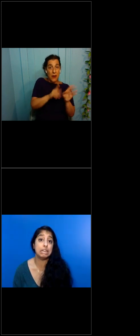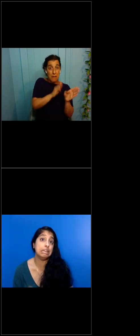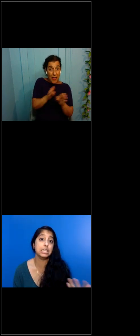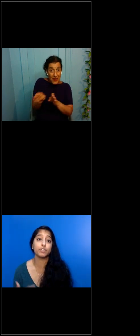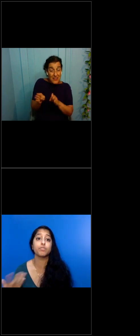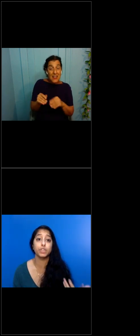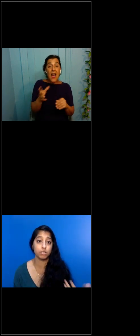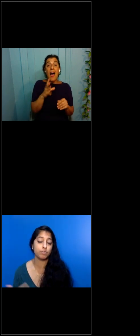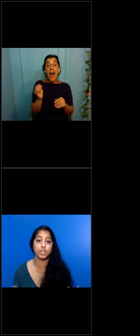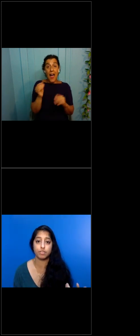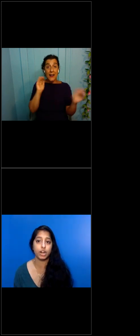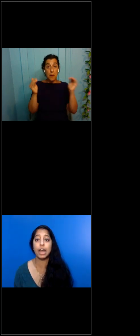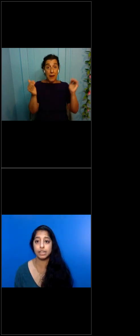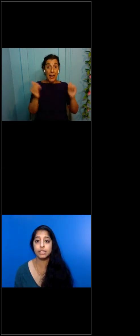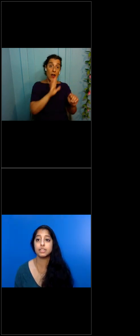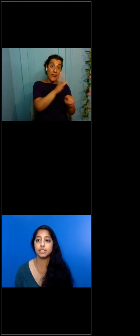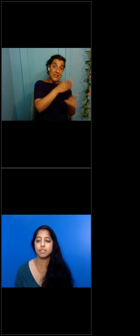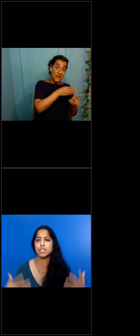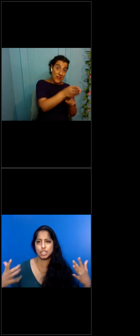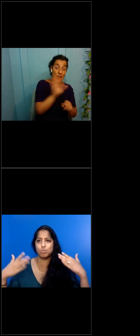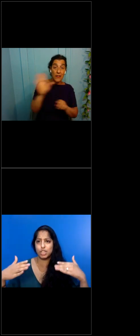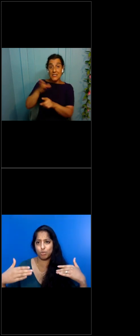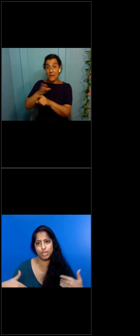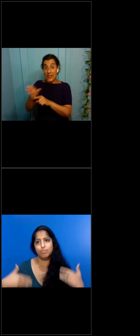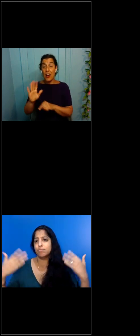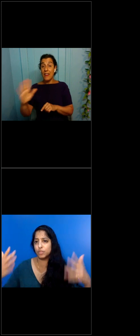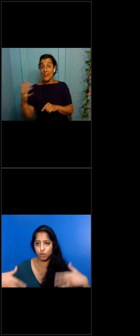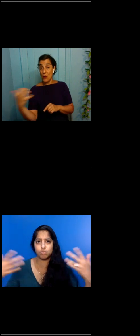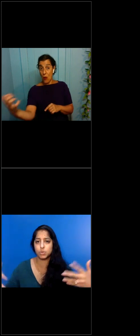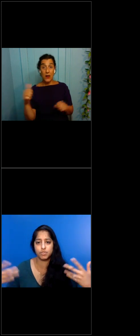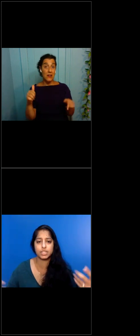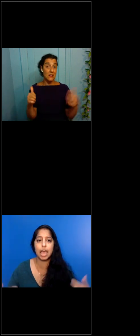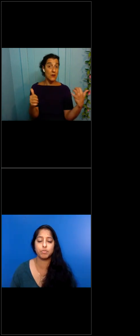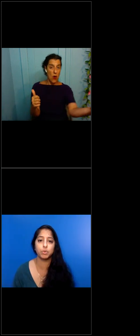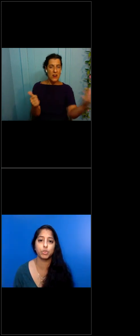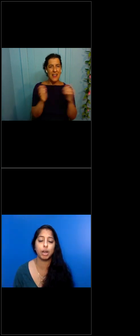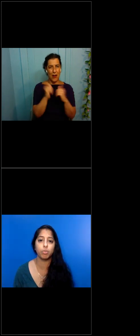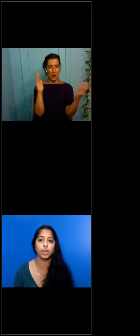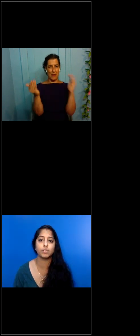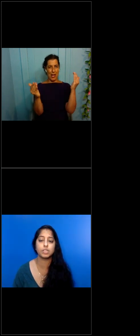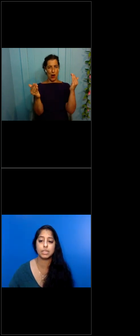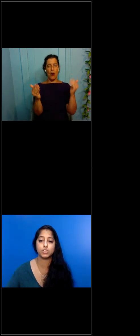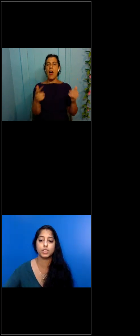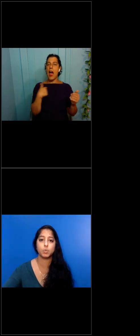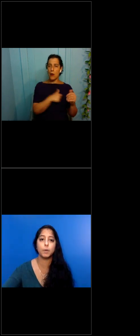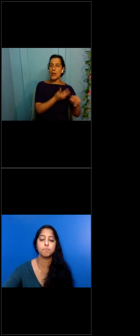papers written in different fields and for different audiences. And this is something that we, sort of scaffold